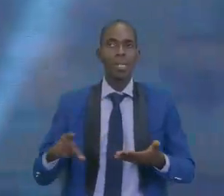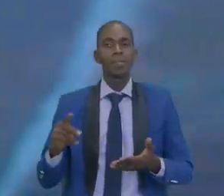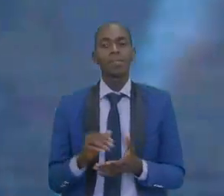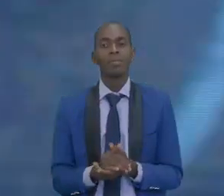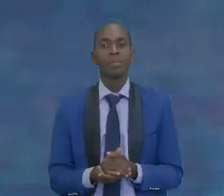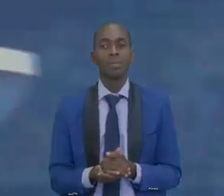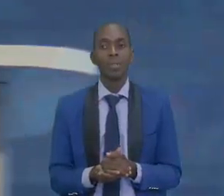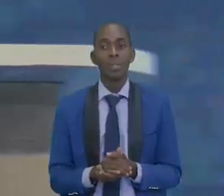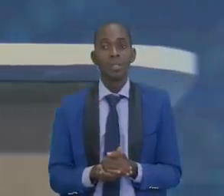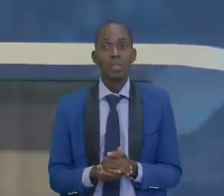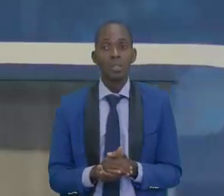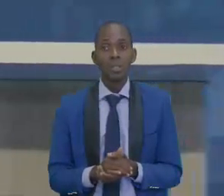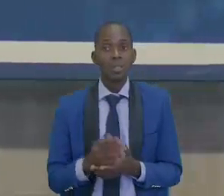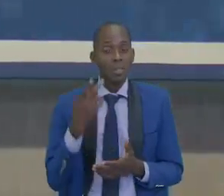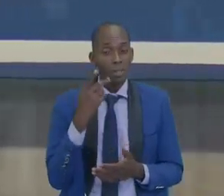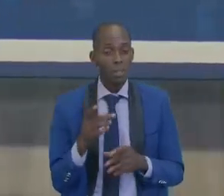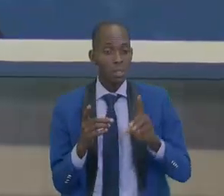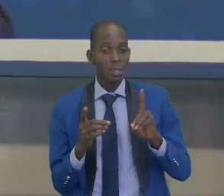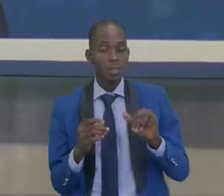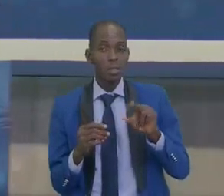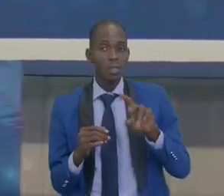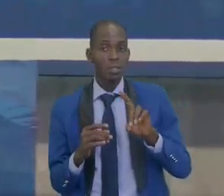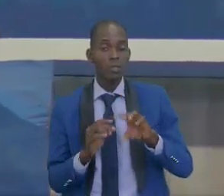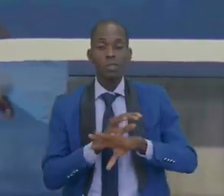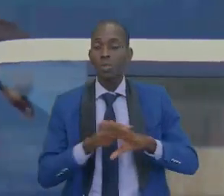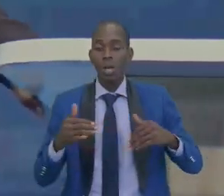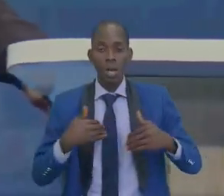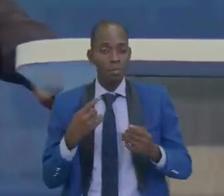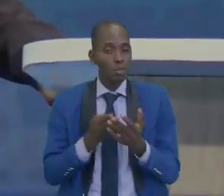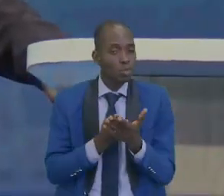He didn't have that truth and truthfulness in his inward parts.